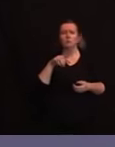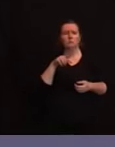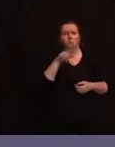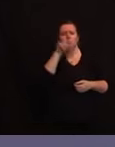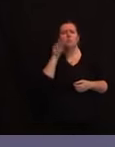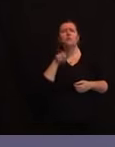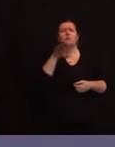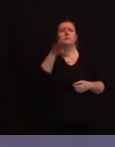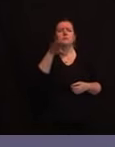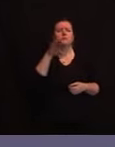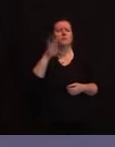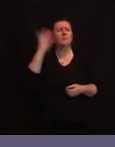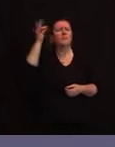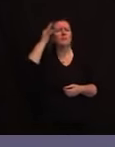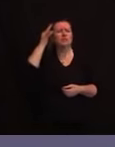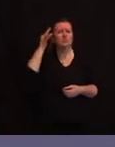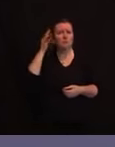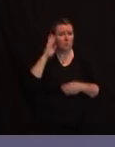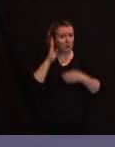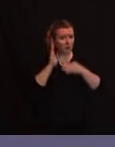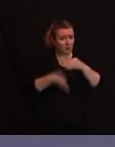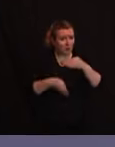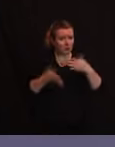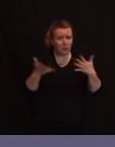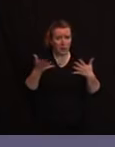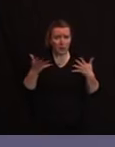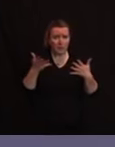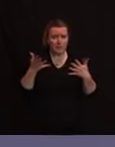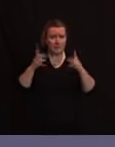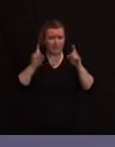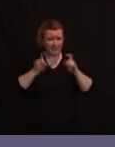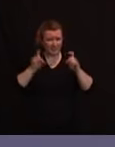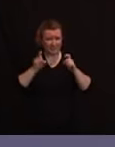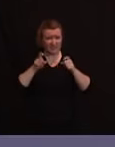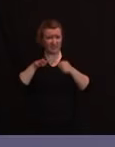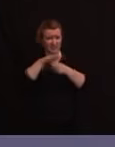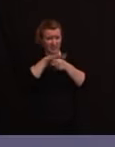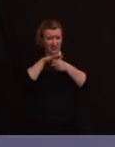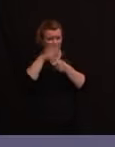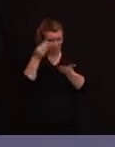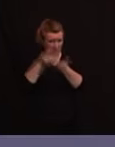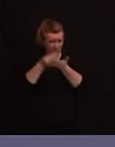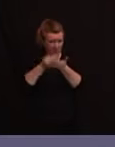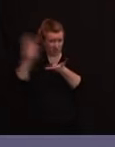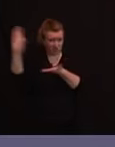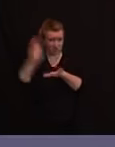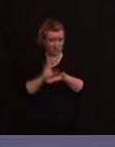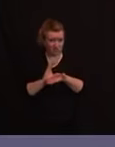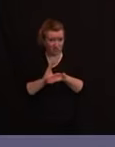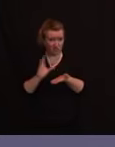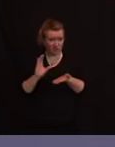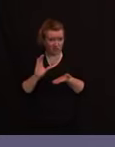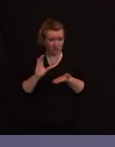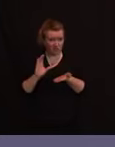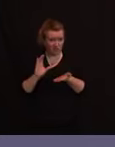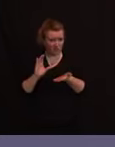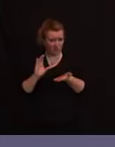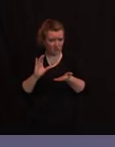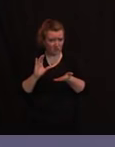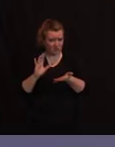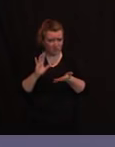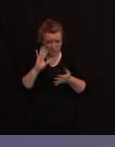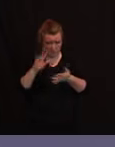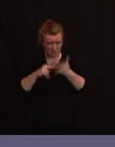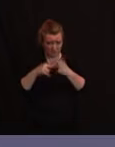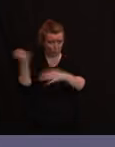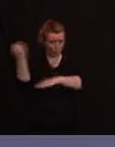government will end funding for coronavirus testing sites this Friday. In a few places, those sites will close as a result. Is this true? If